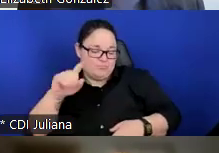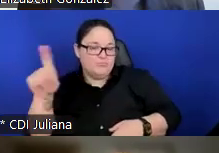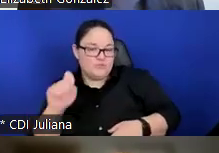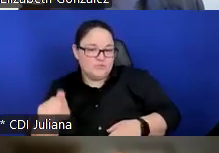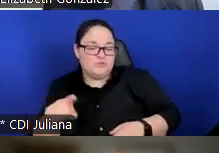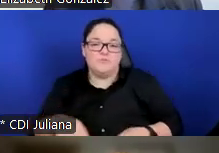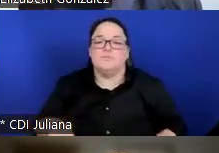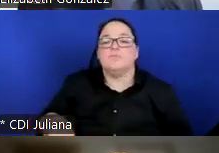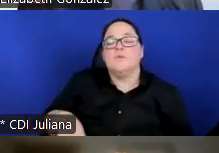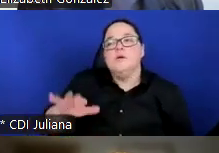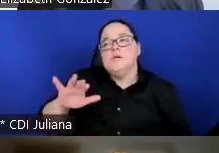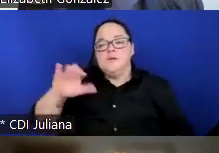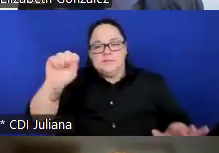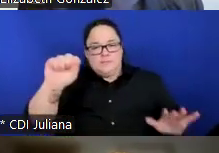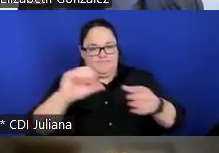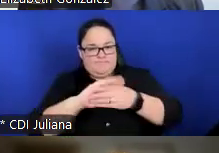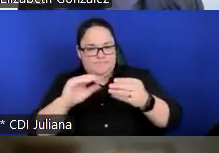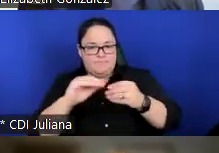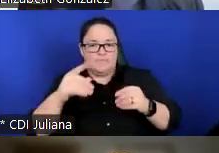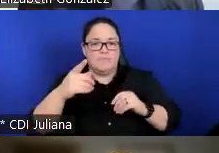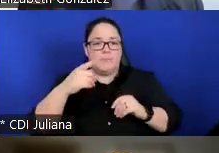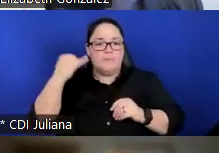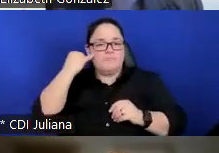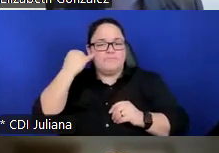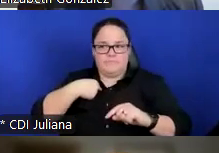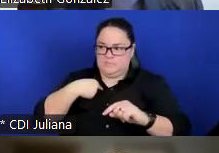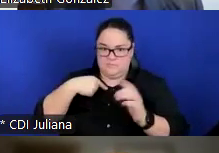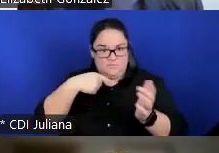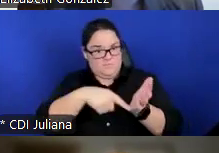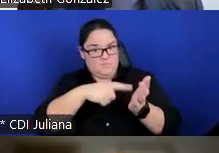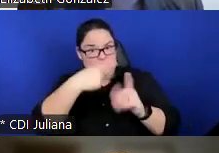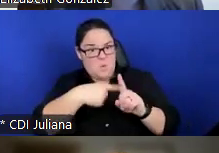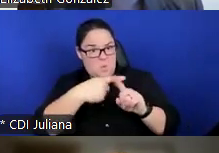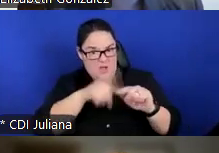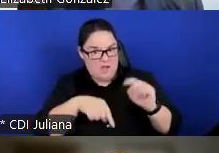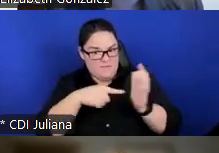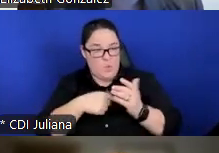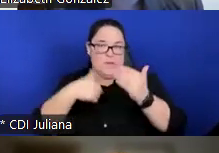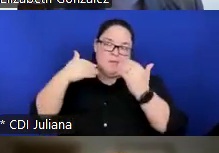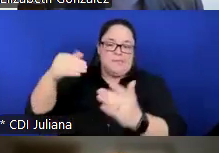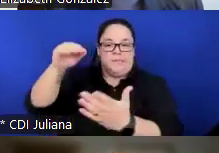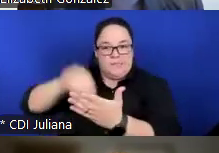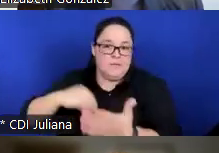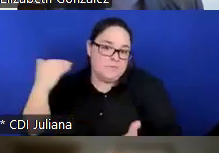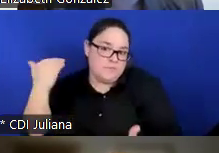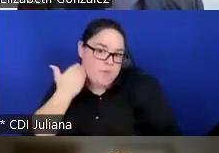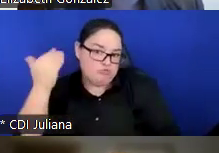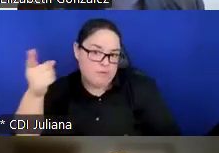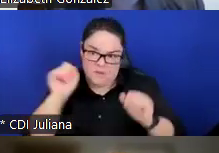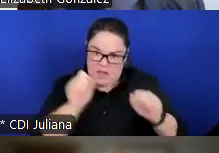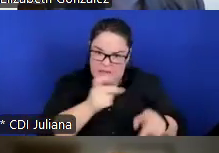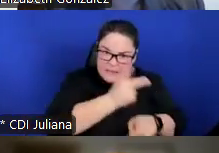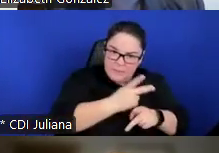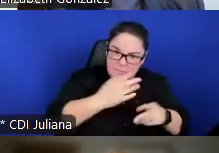my mortgage and I file bankruptcy, can I keep my land/equity in my home and